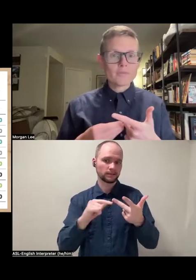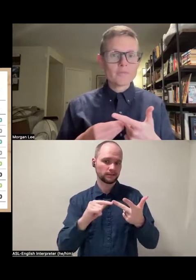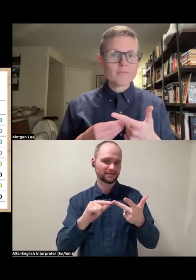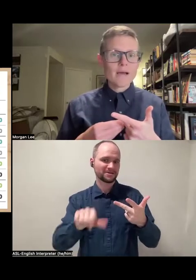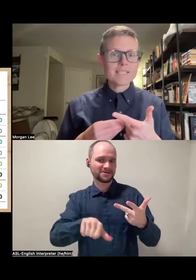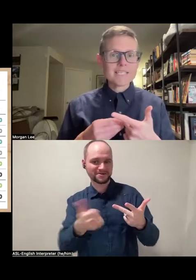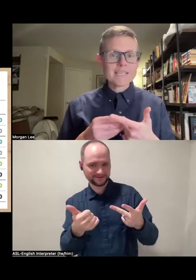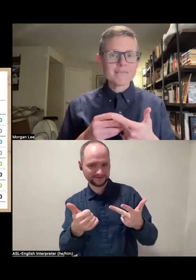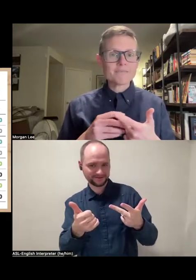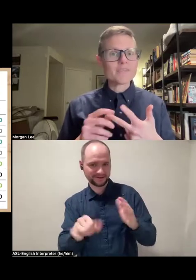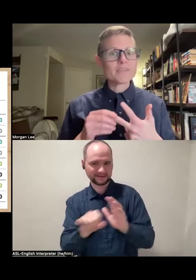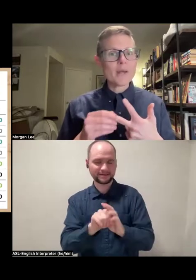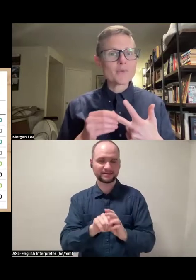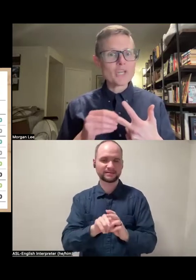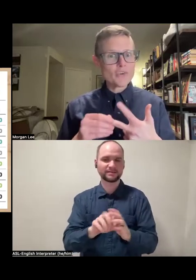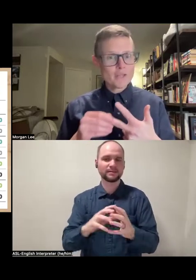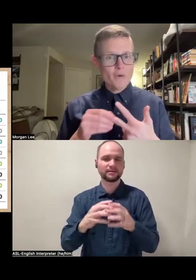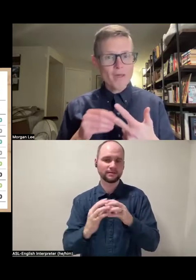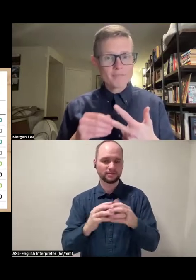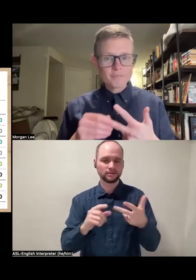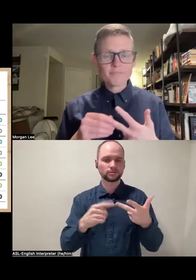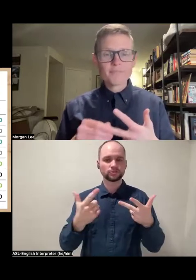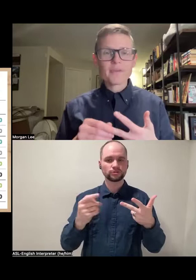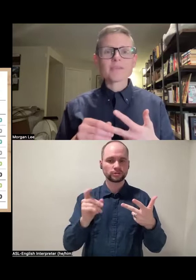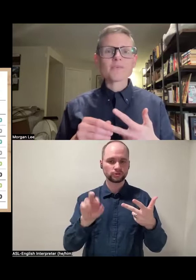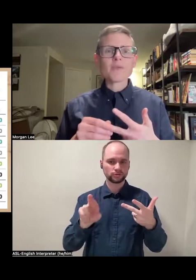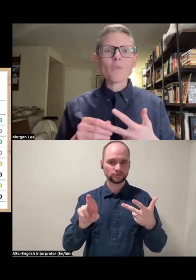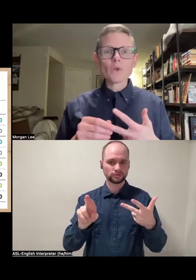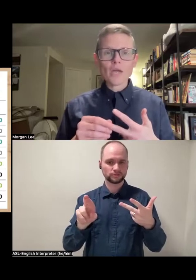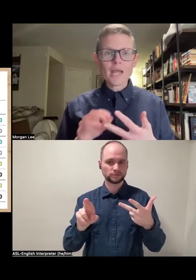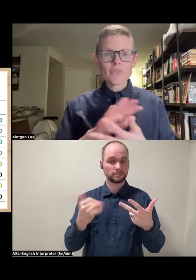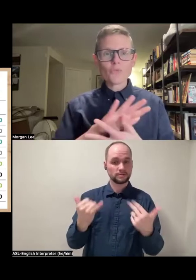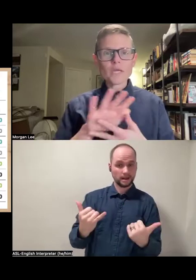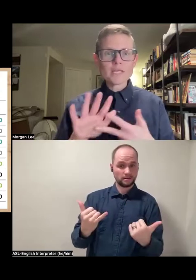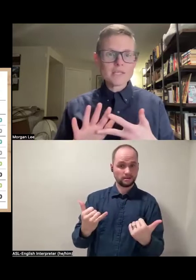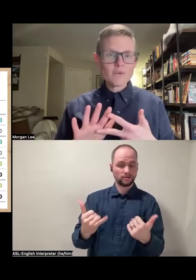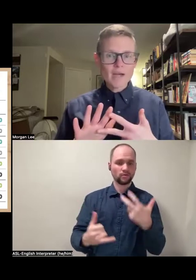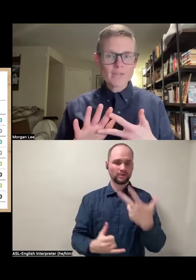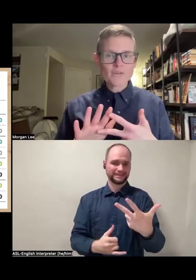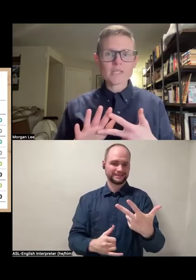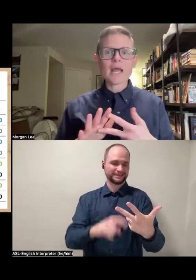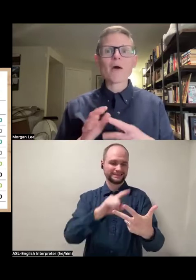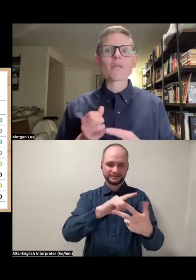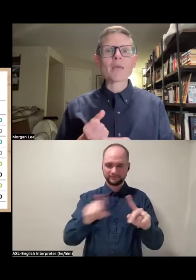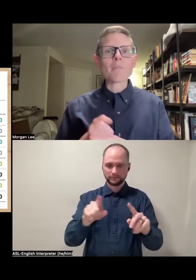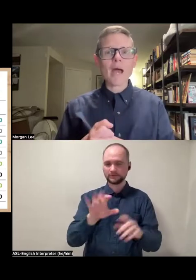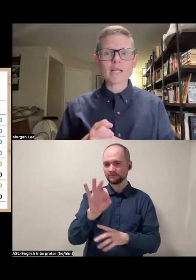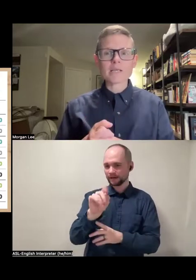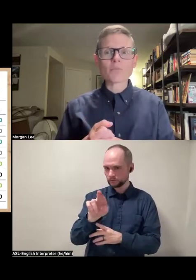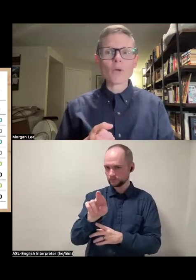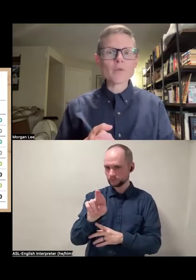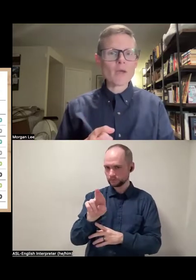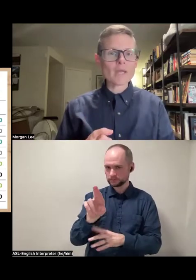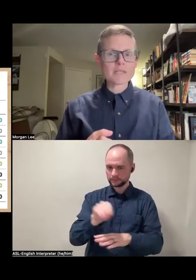another identity. So now gender has arrived. So now we're looking at 3 different factors and how it